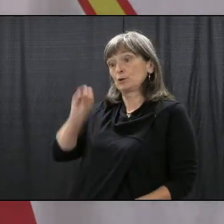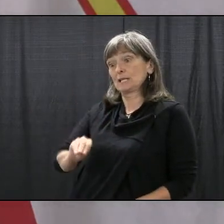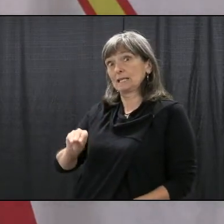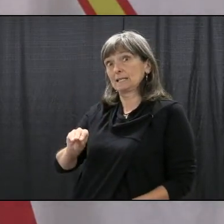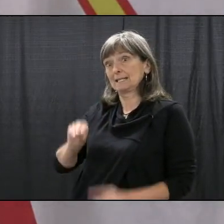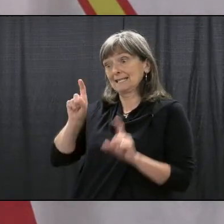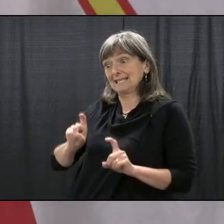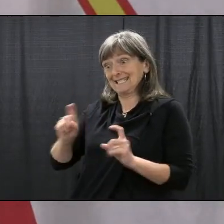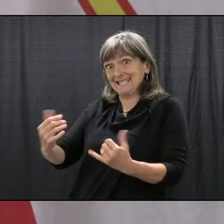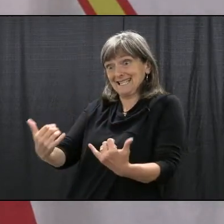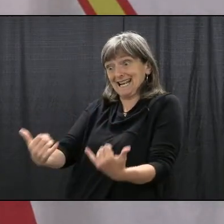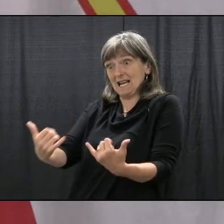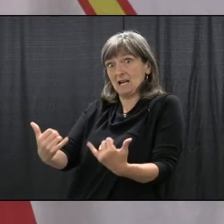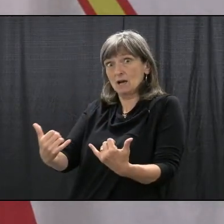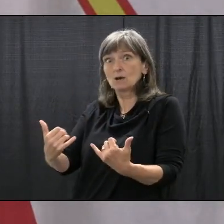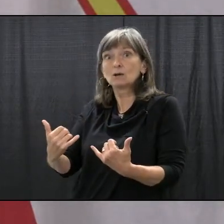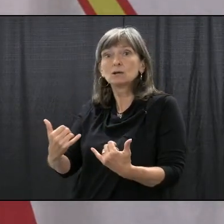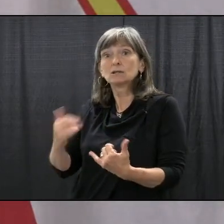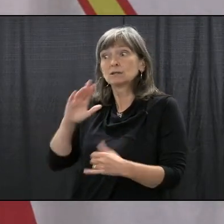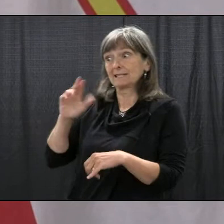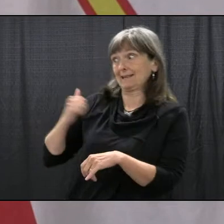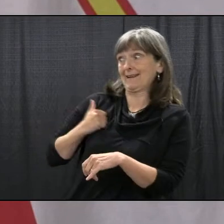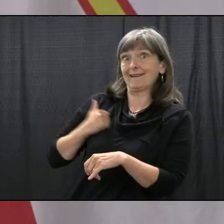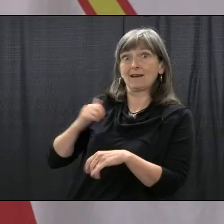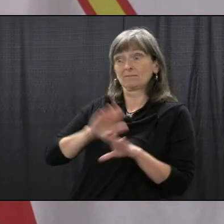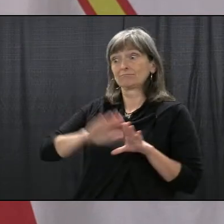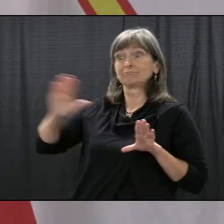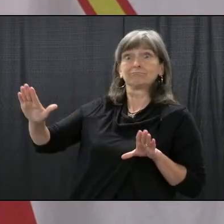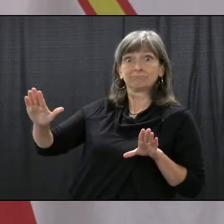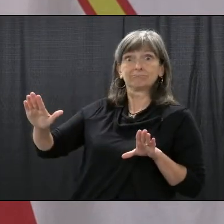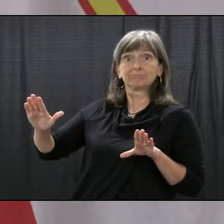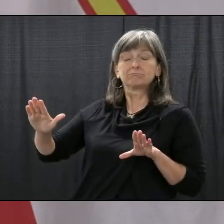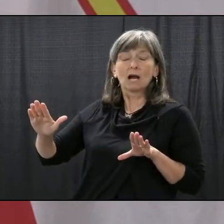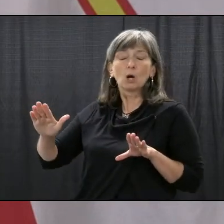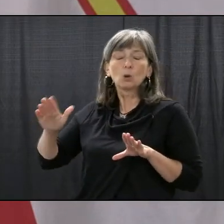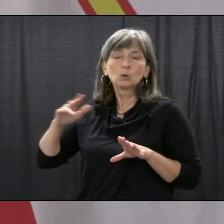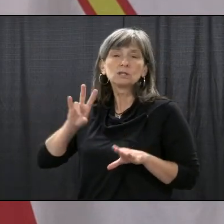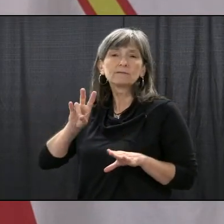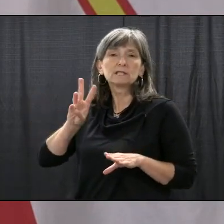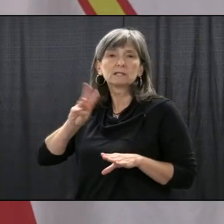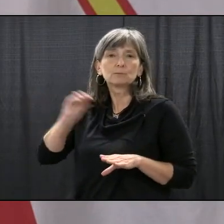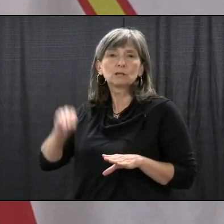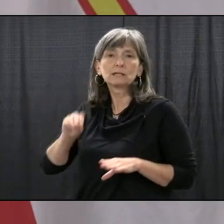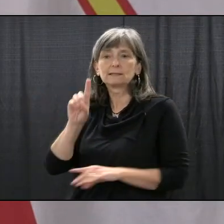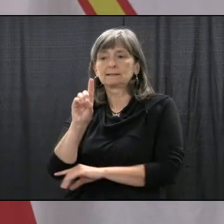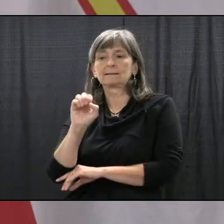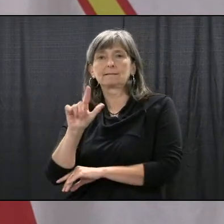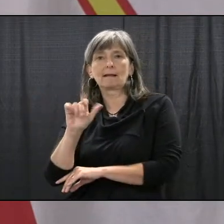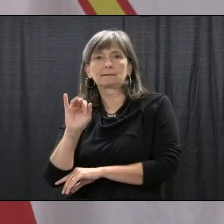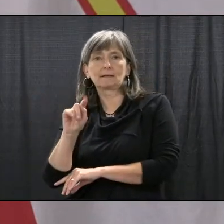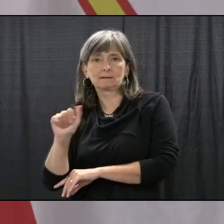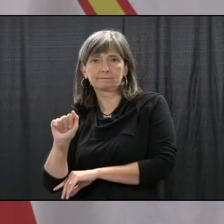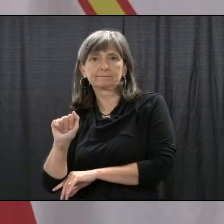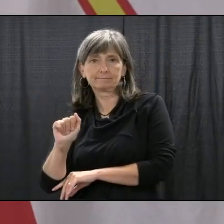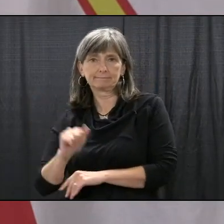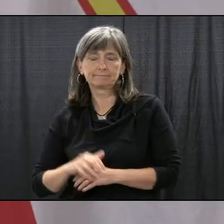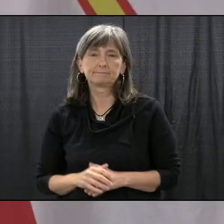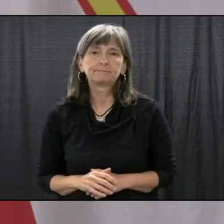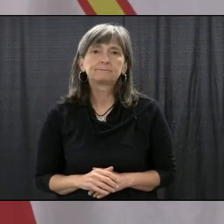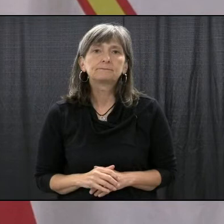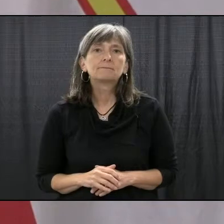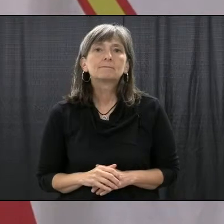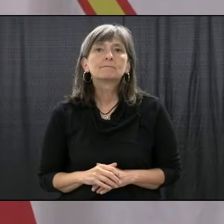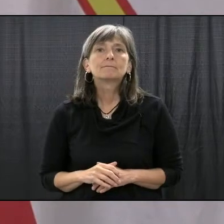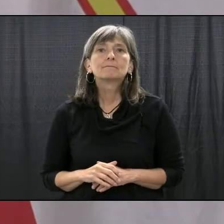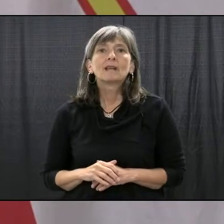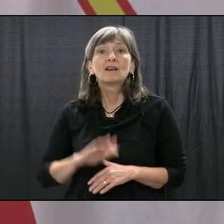that are tested at the National Microbiology, or that are undergo whole genome sequencing, and